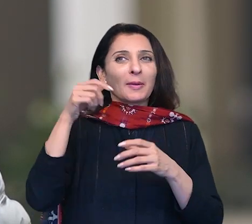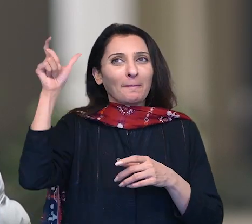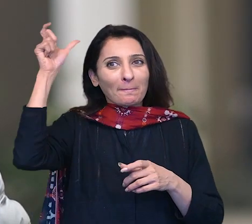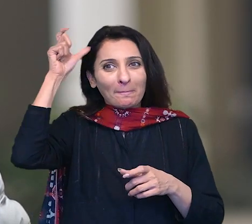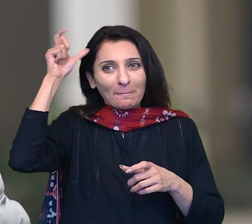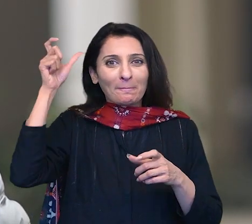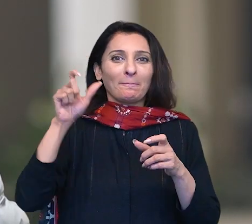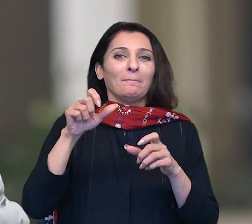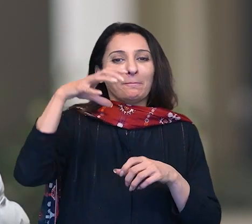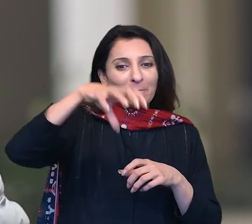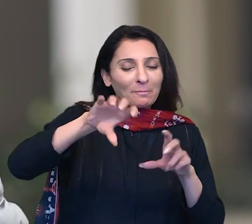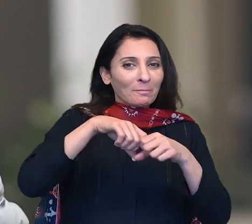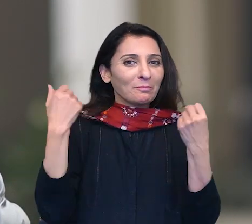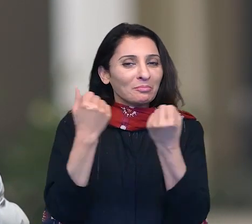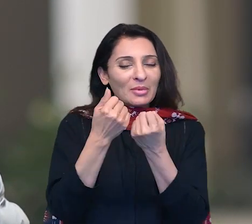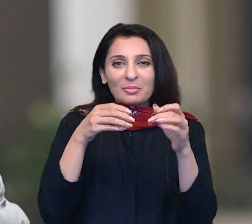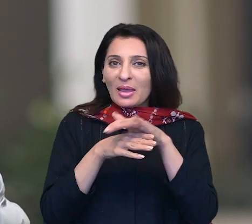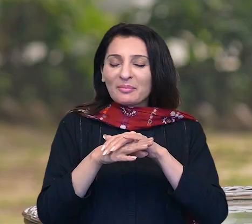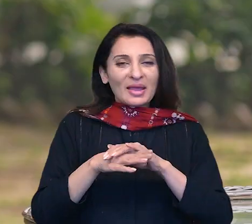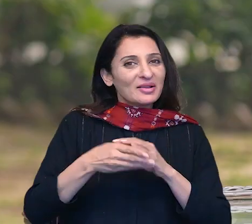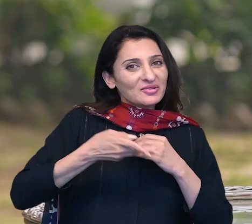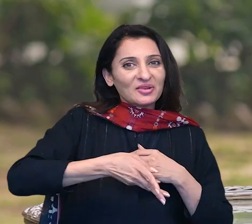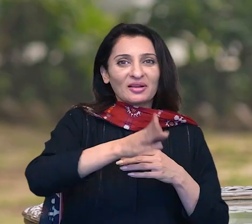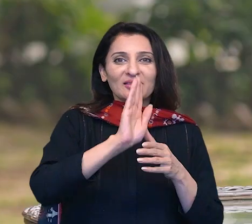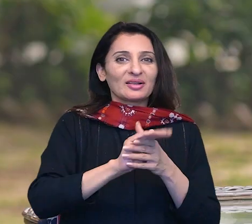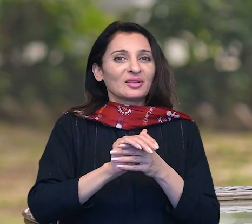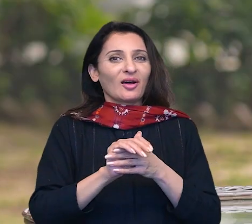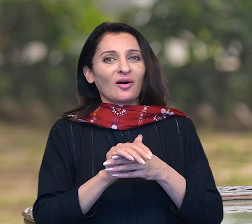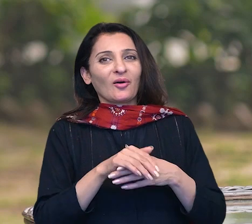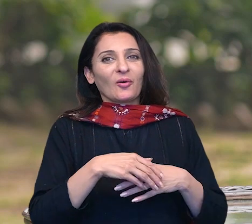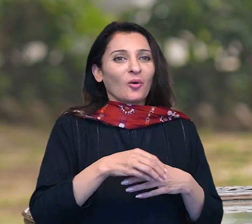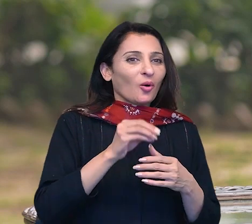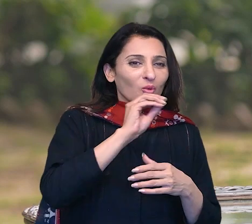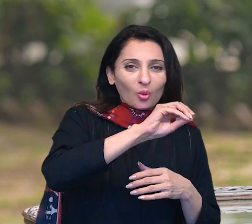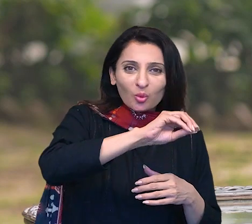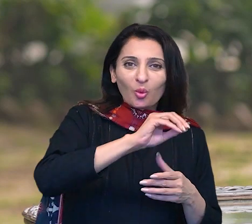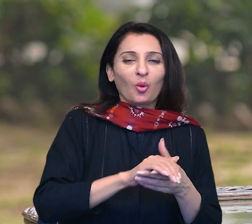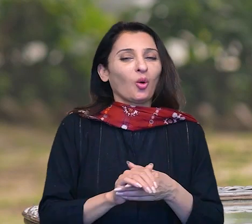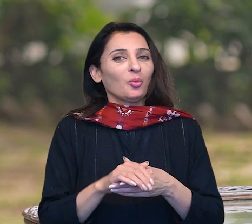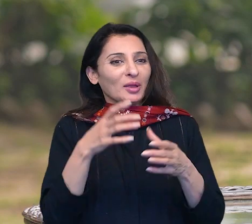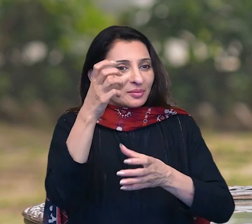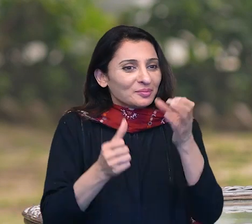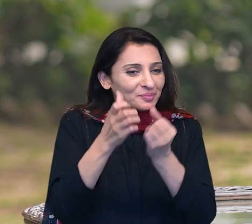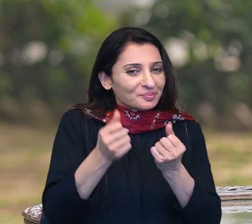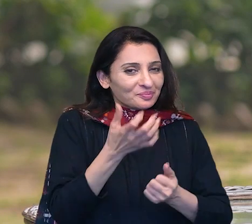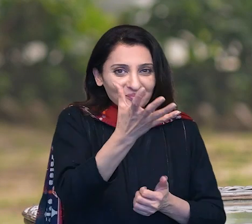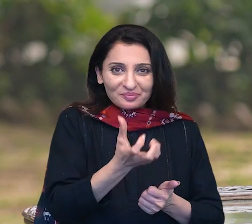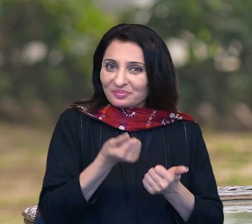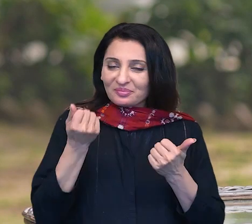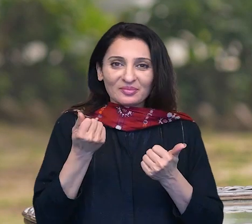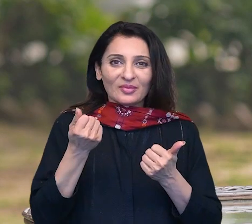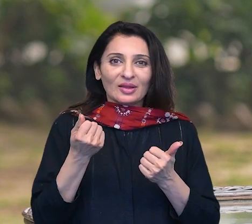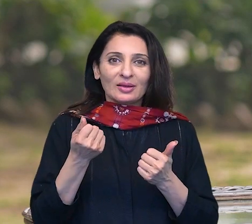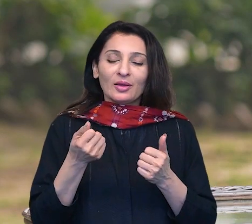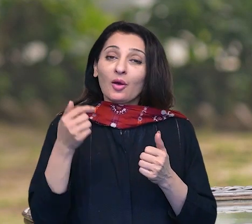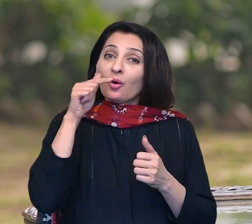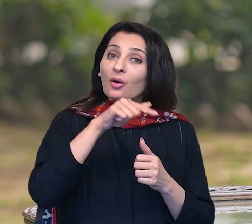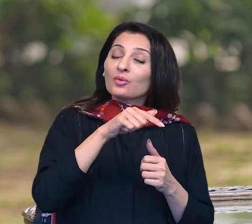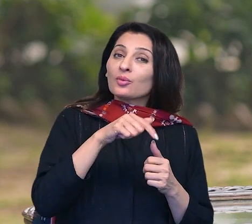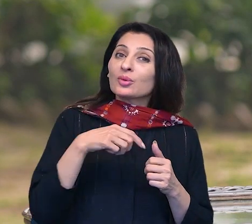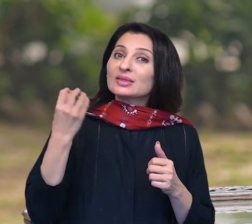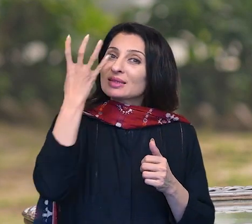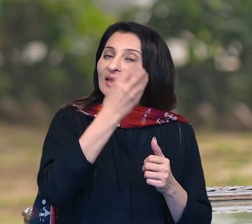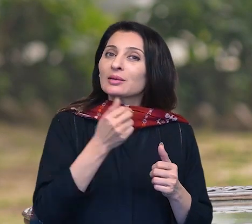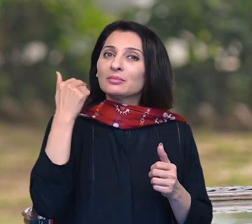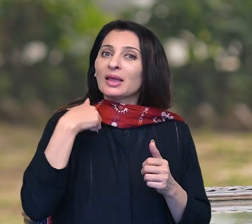So I used to go to the farm. I used to spend my whole day like seeing them eating the feed